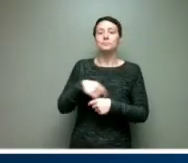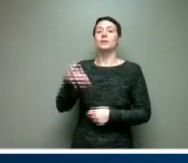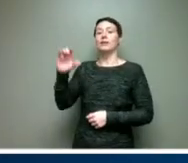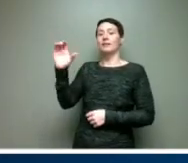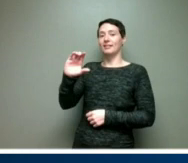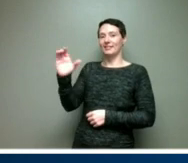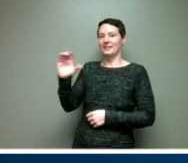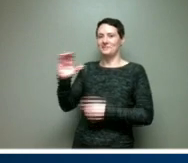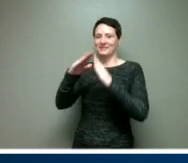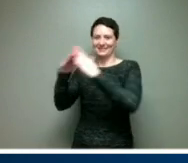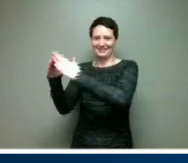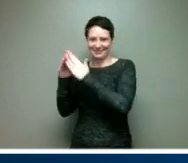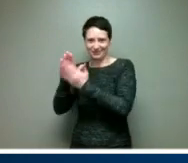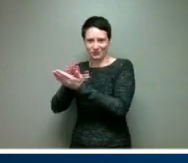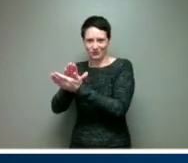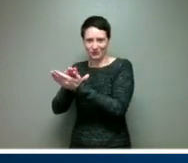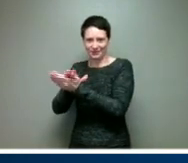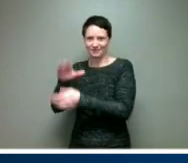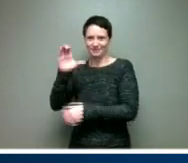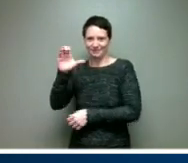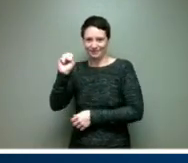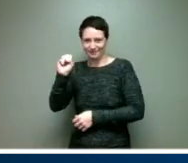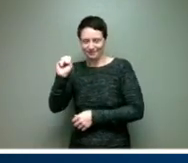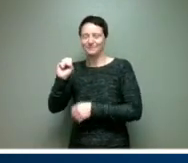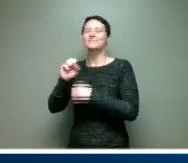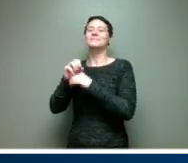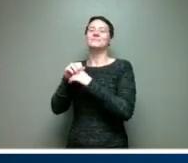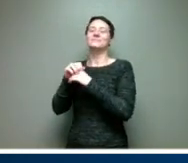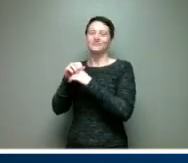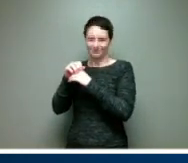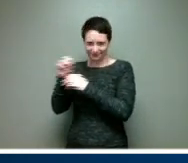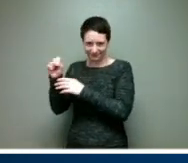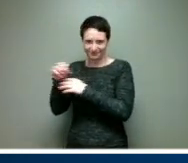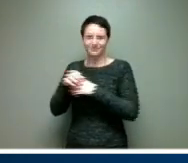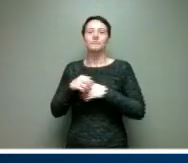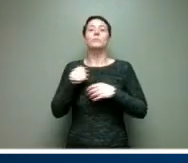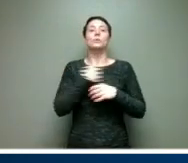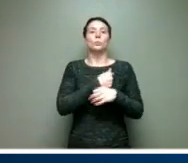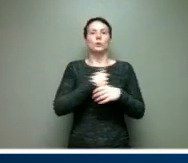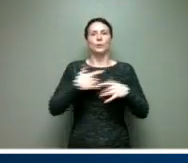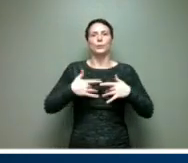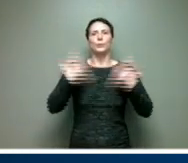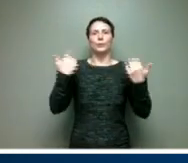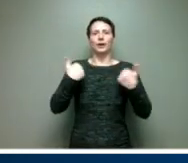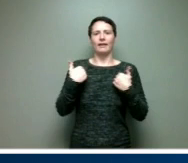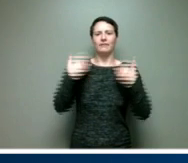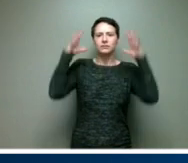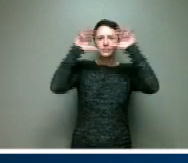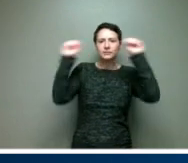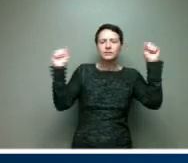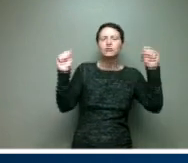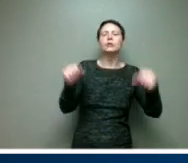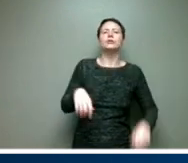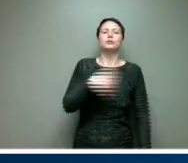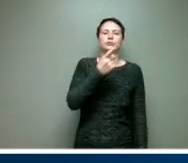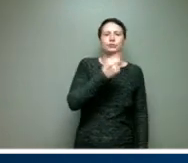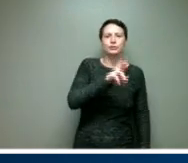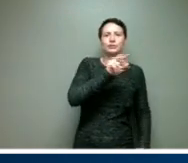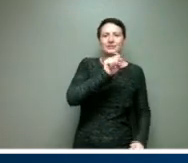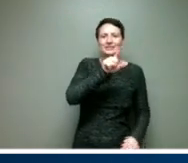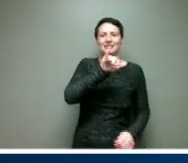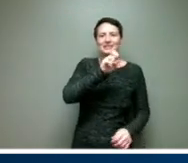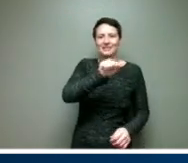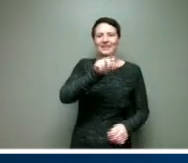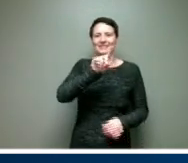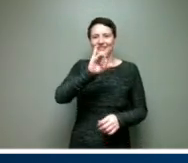really thrilled to have our superintendent, Dr. Talisa Dixon, and Alicia Gillison here,